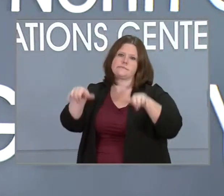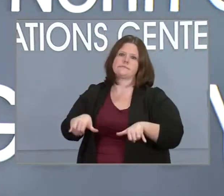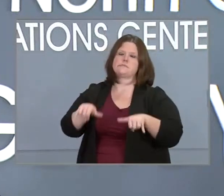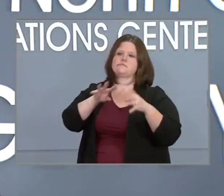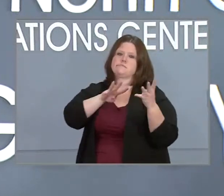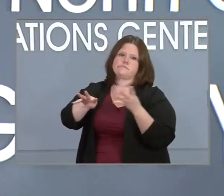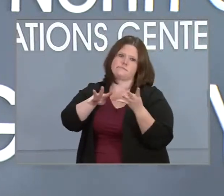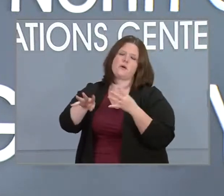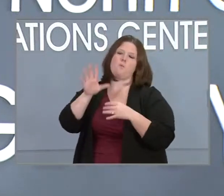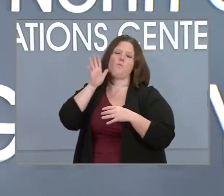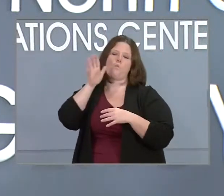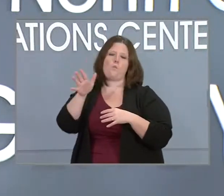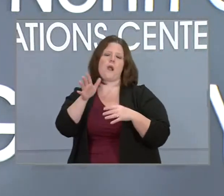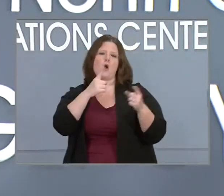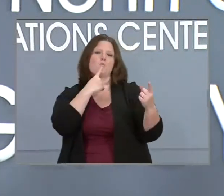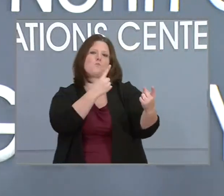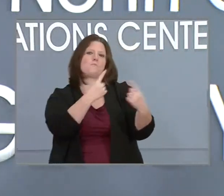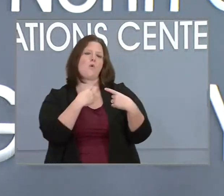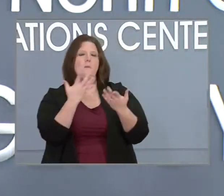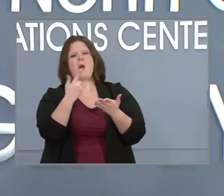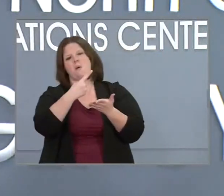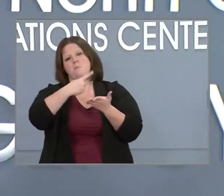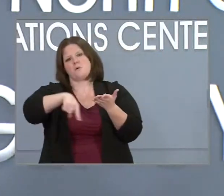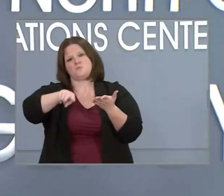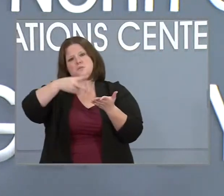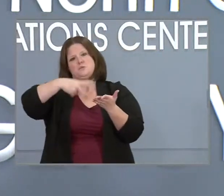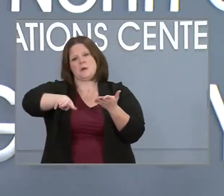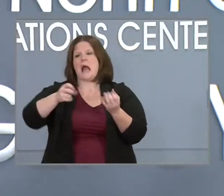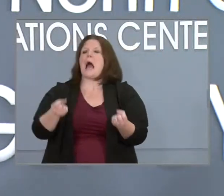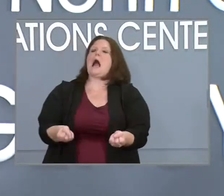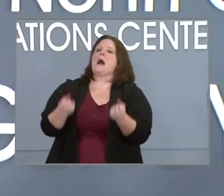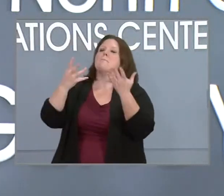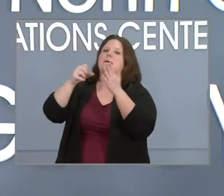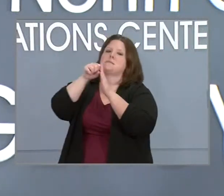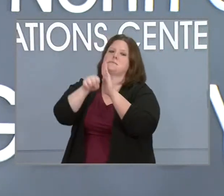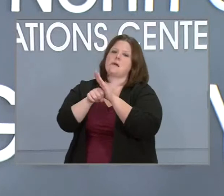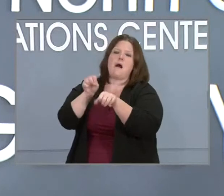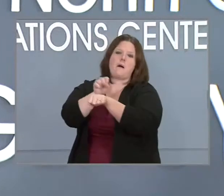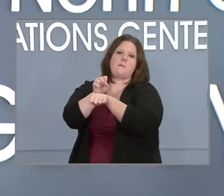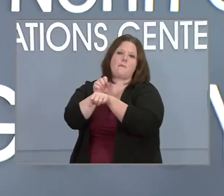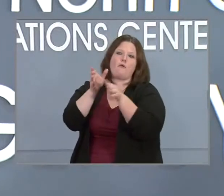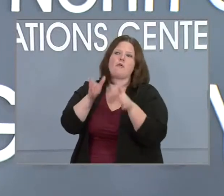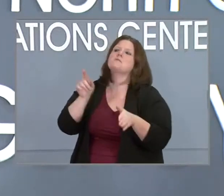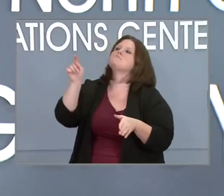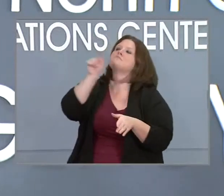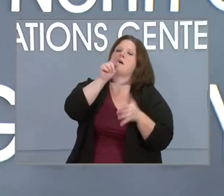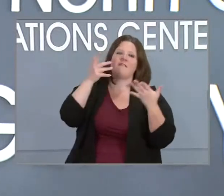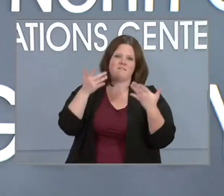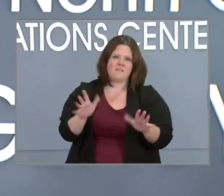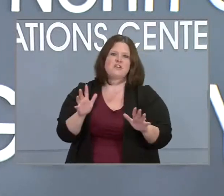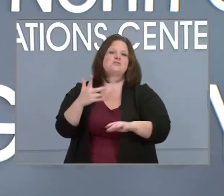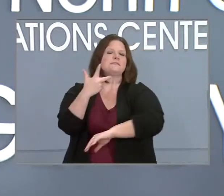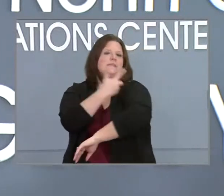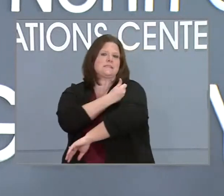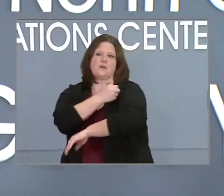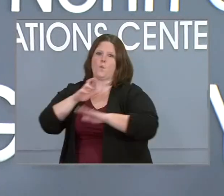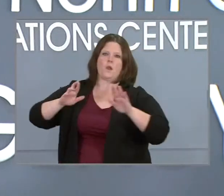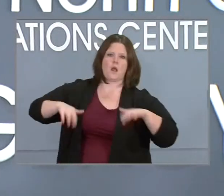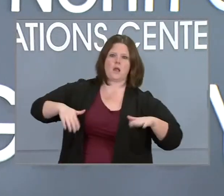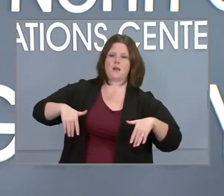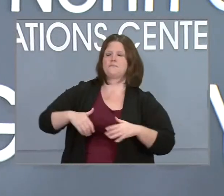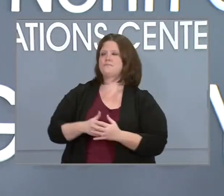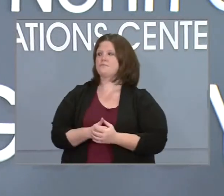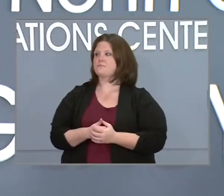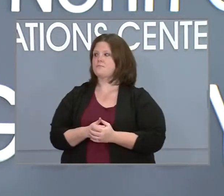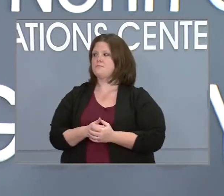week or so about how many state employees have verified that they've been vaccinated and where we are with that situation. And then one last question I had